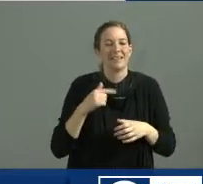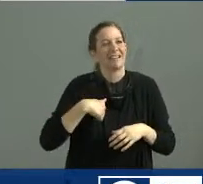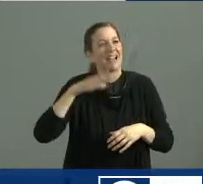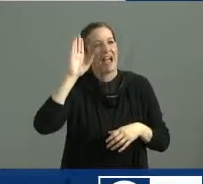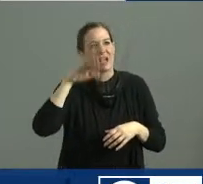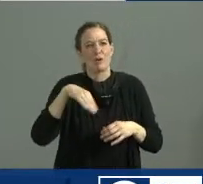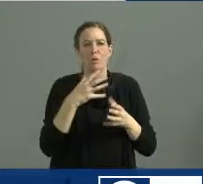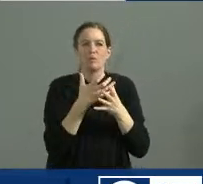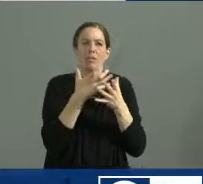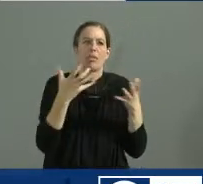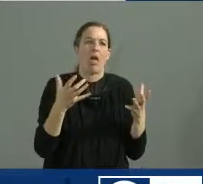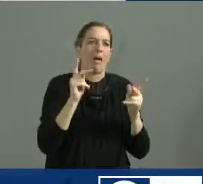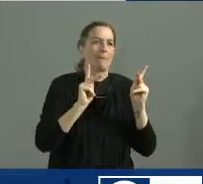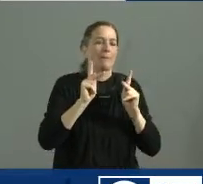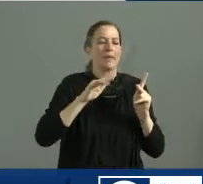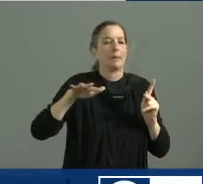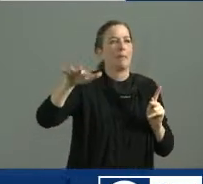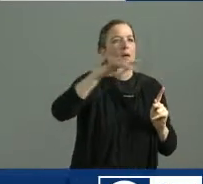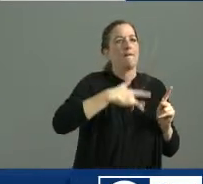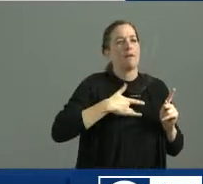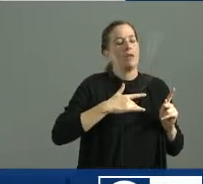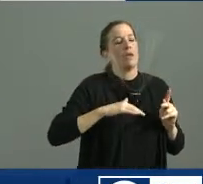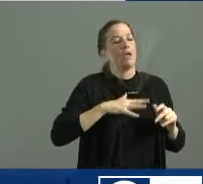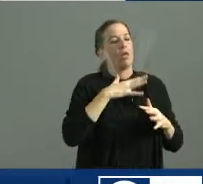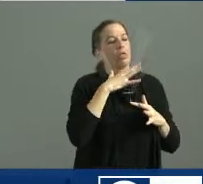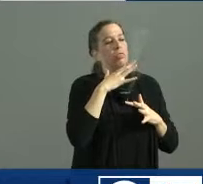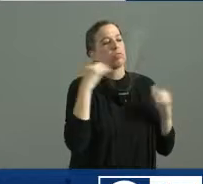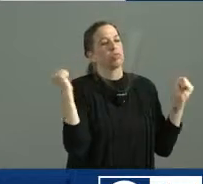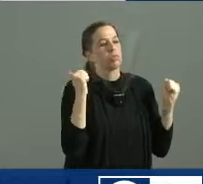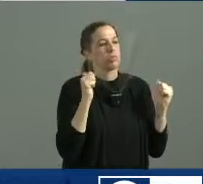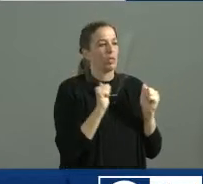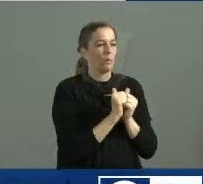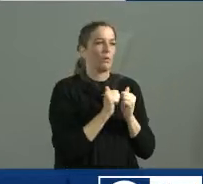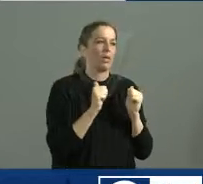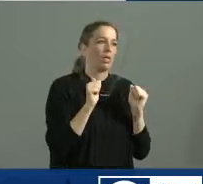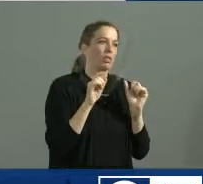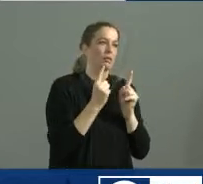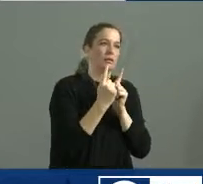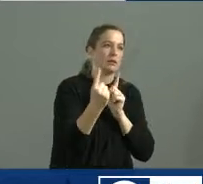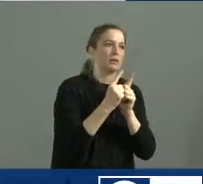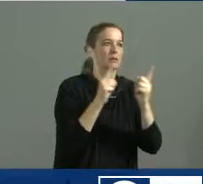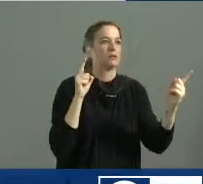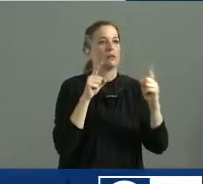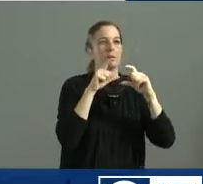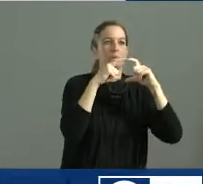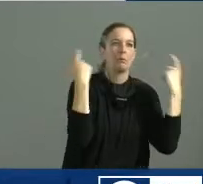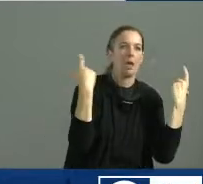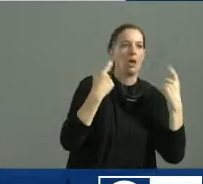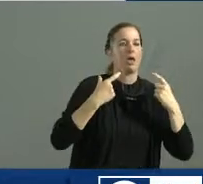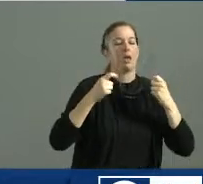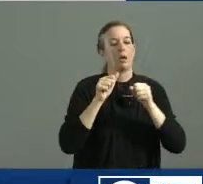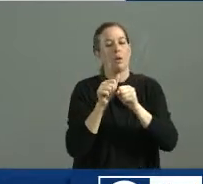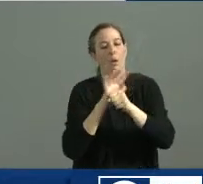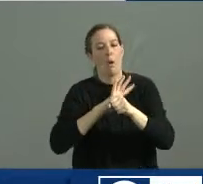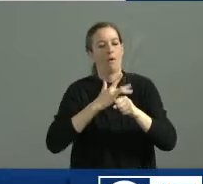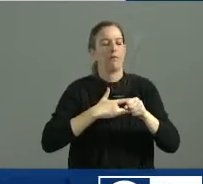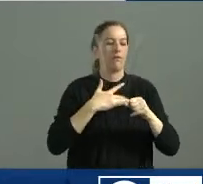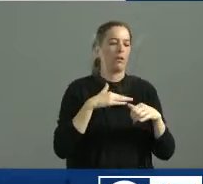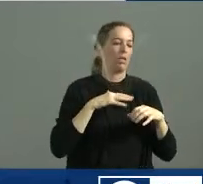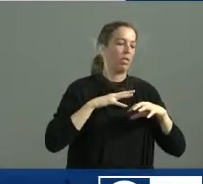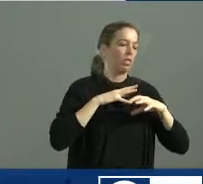fatigue around the pandemic. Thank you. Thanks. Bud Foster in Tucson. Hi,